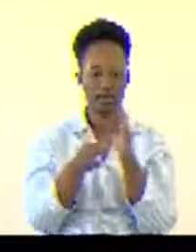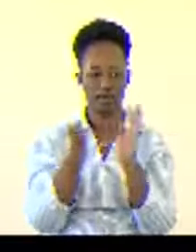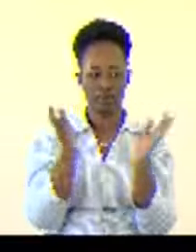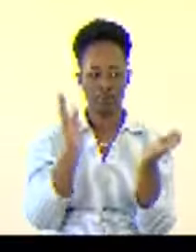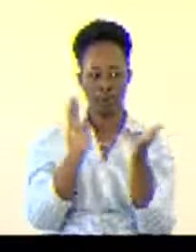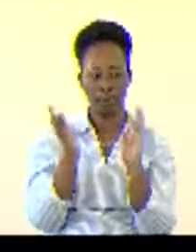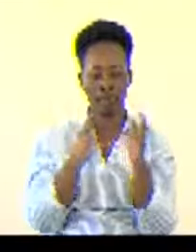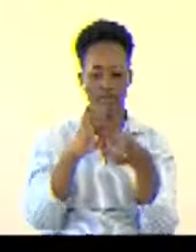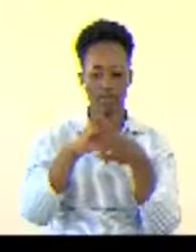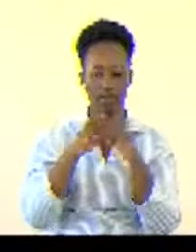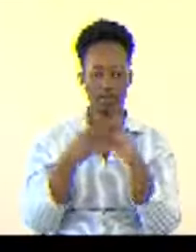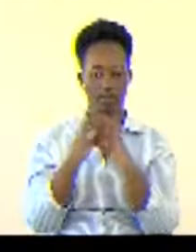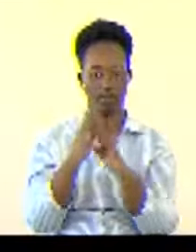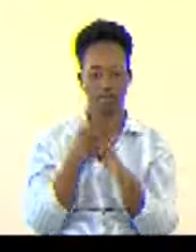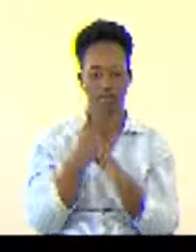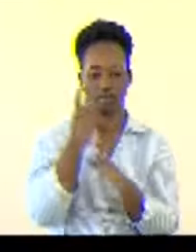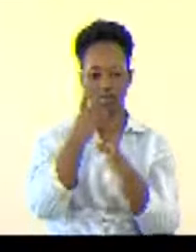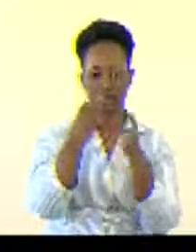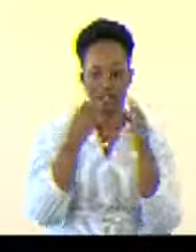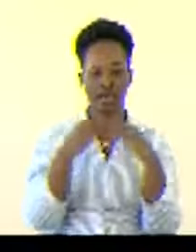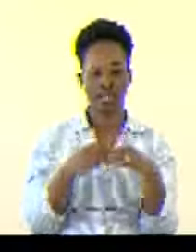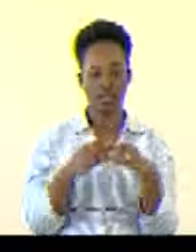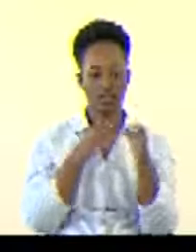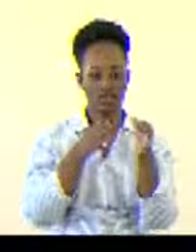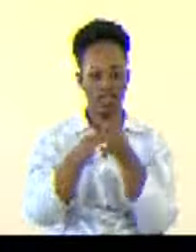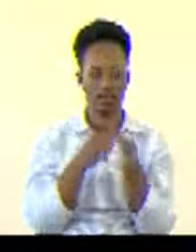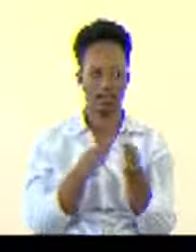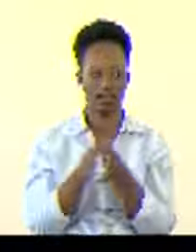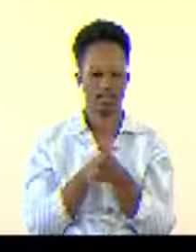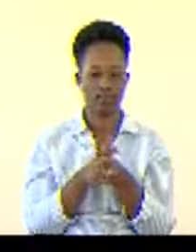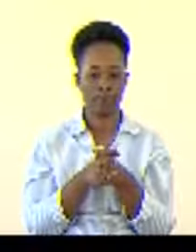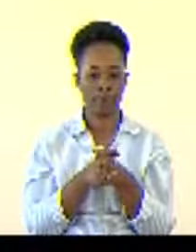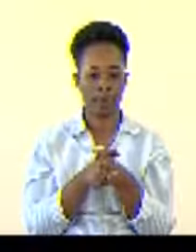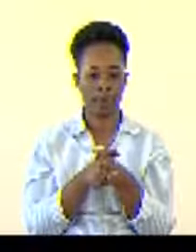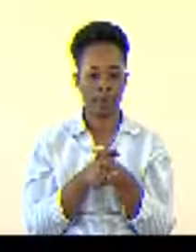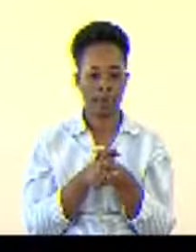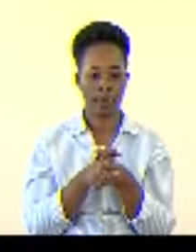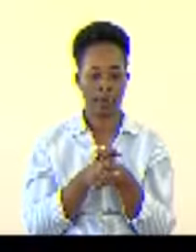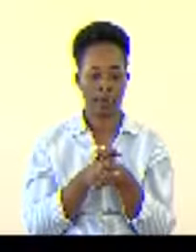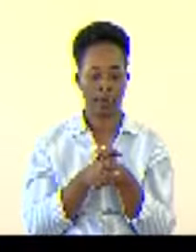the relationship between the two financial statements. So this is